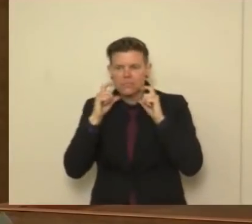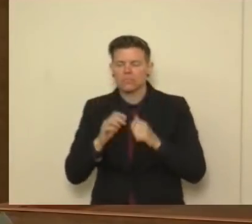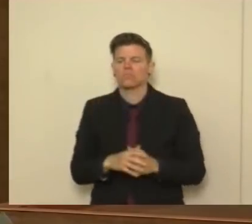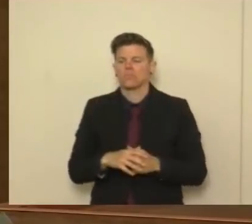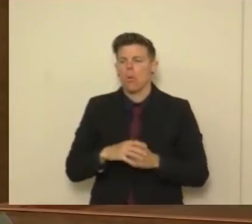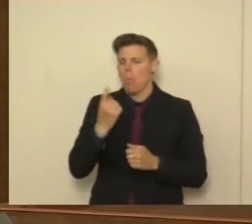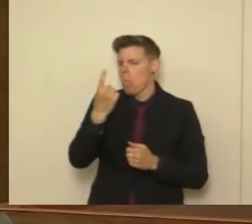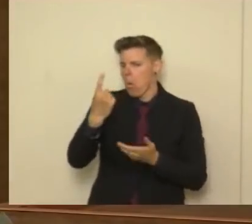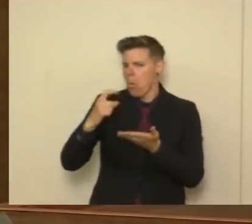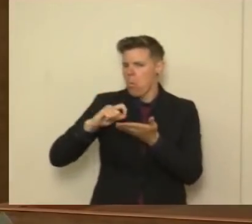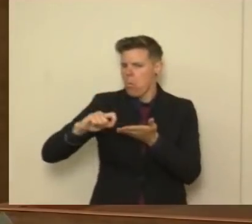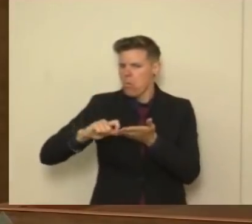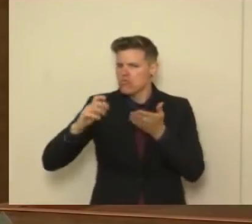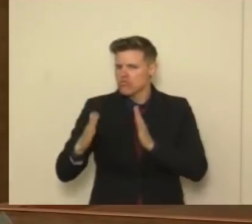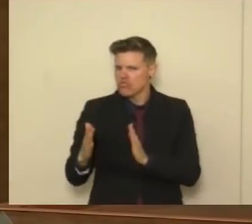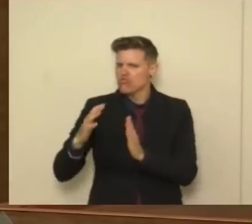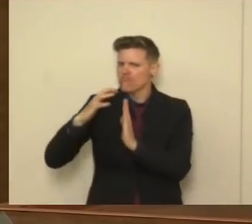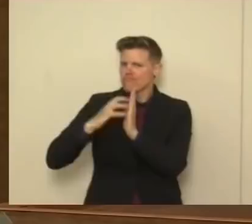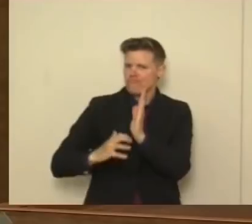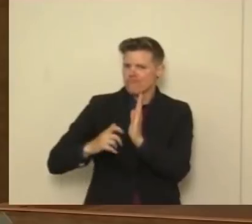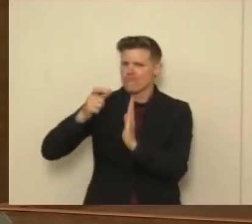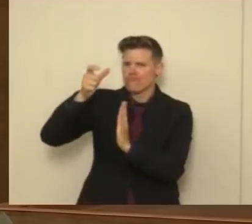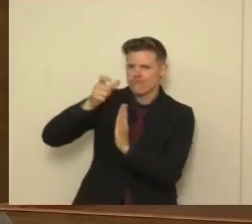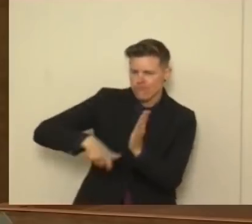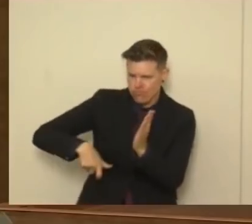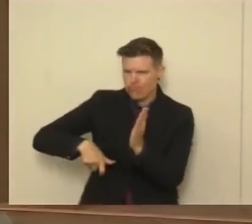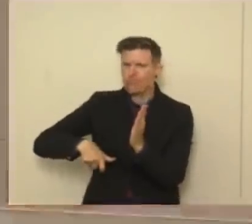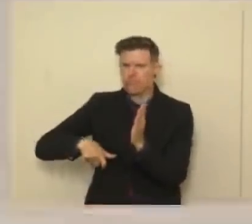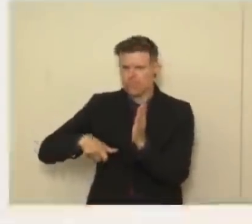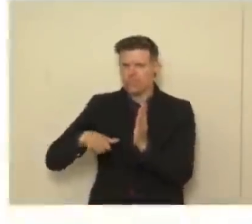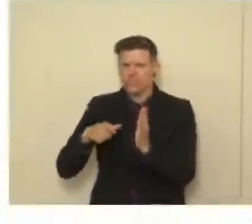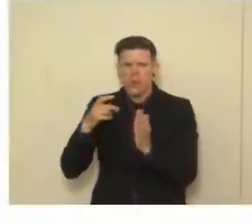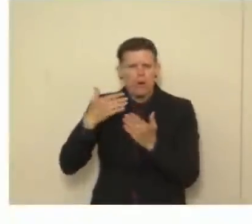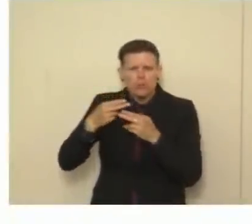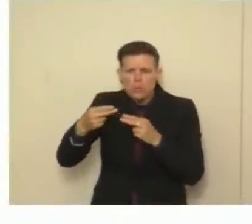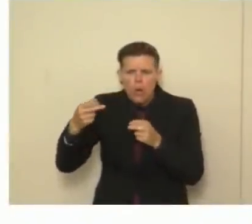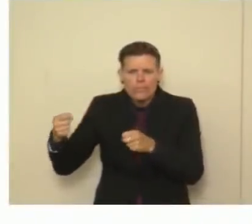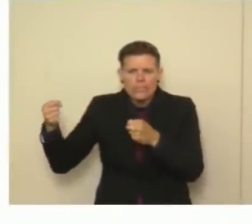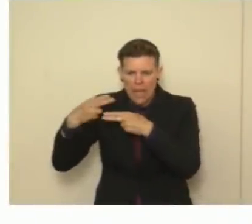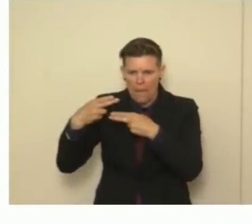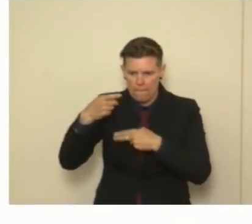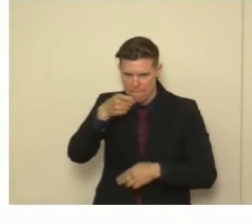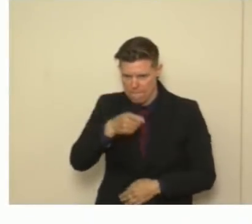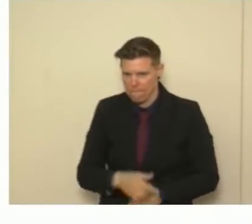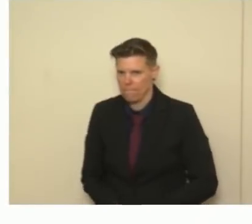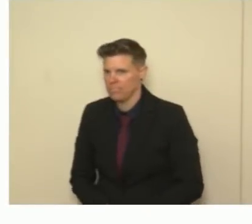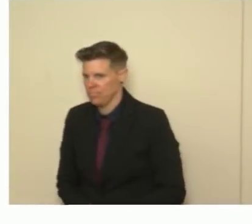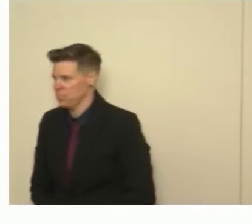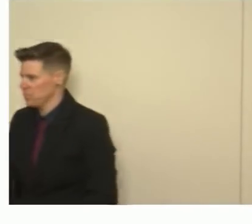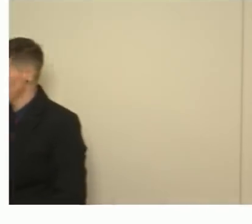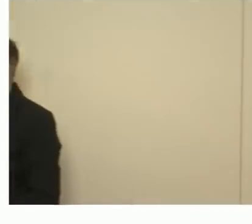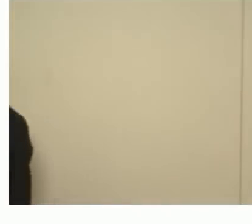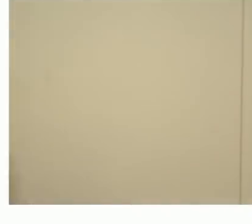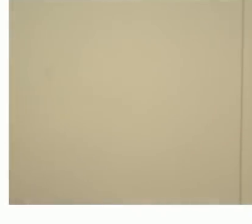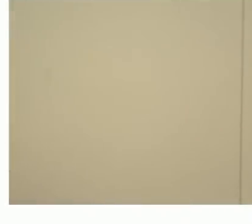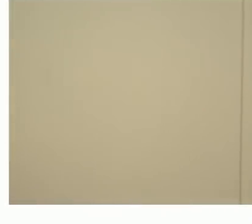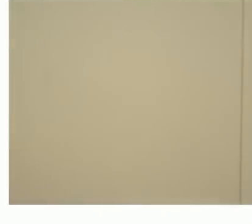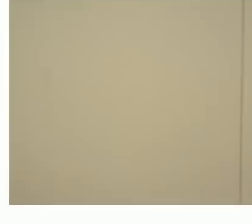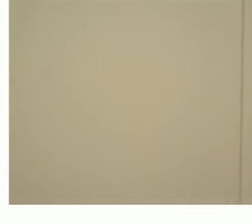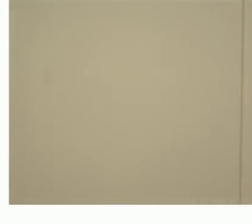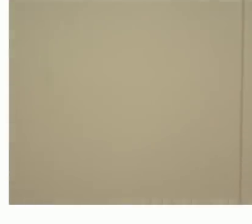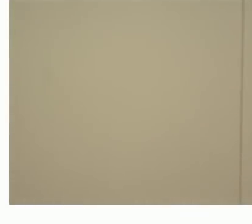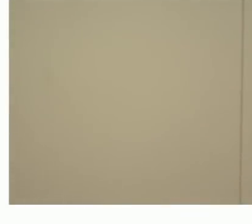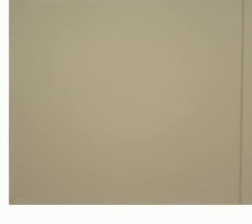we have an increase in civil liberties, and you can bring up that slide on want to prevent another shutdown, right?